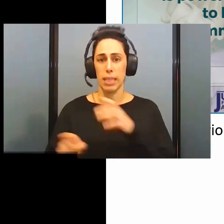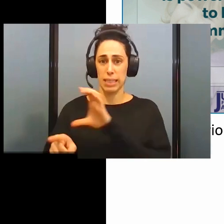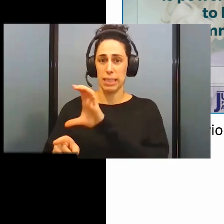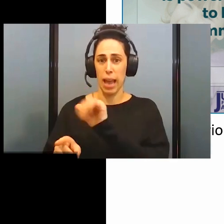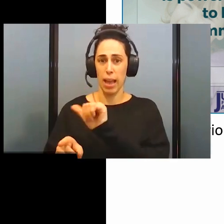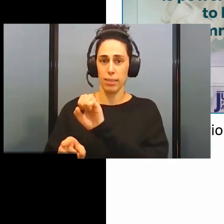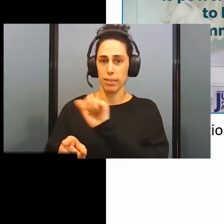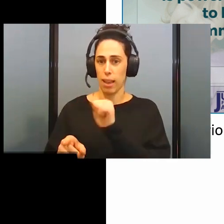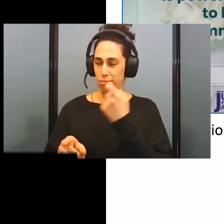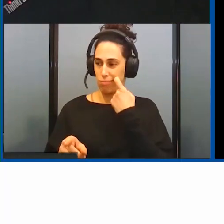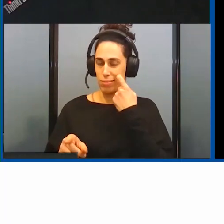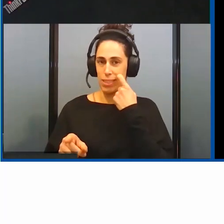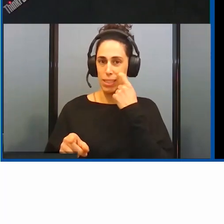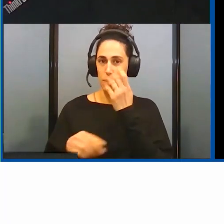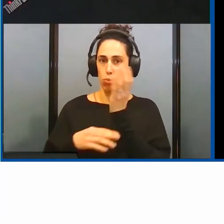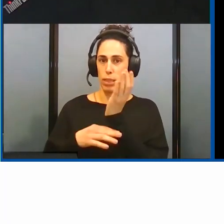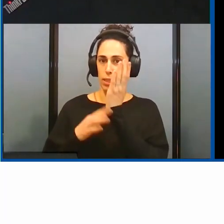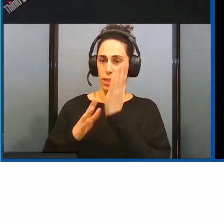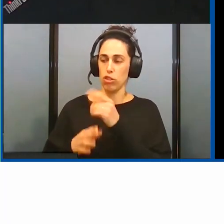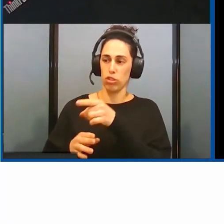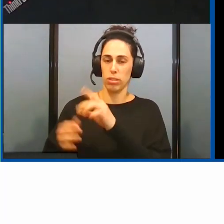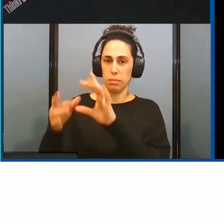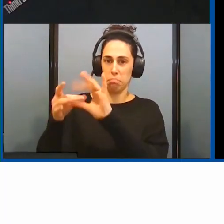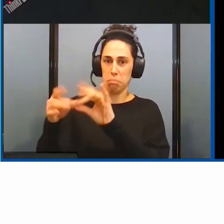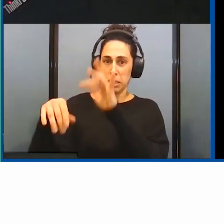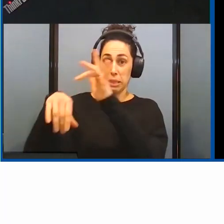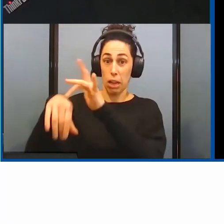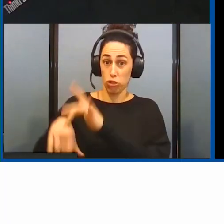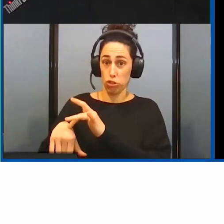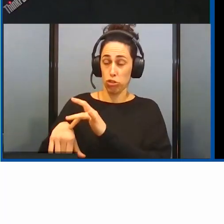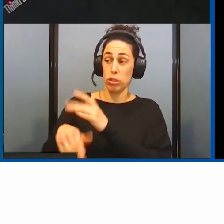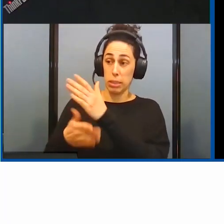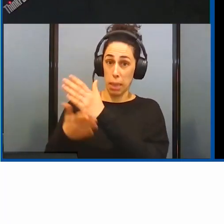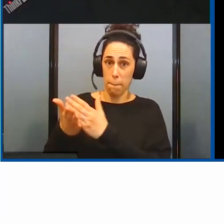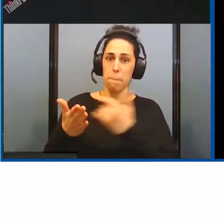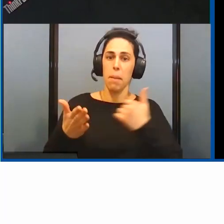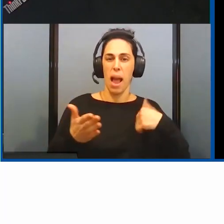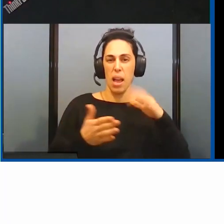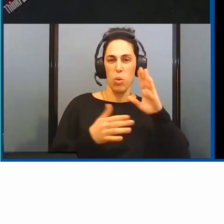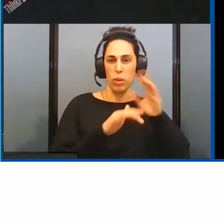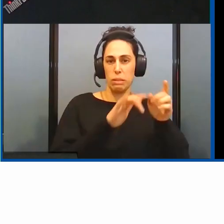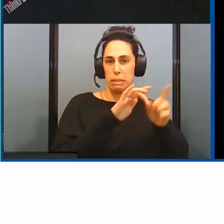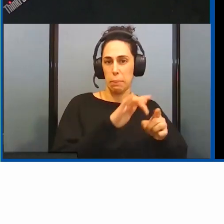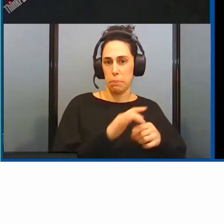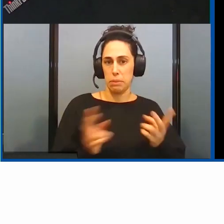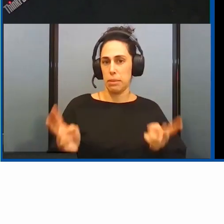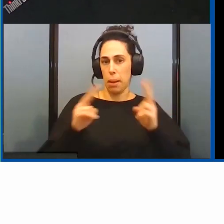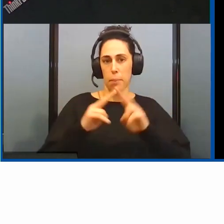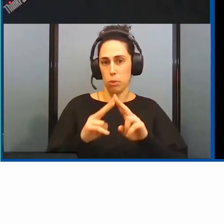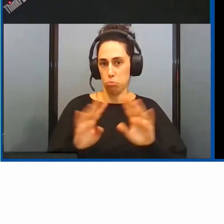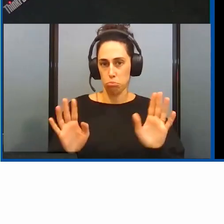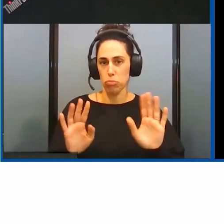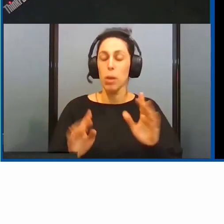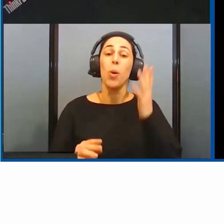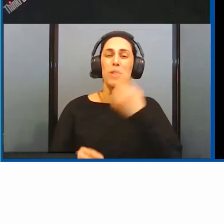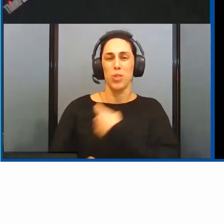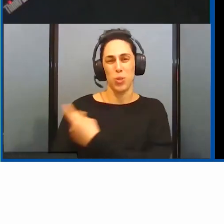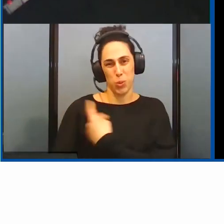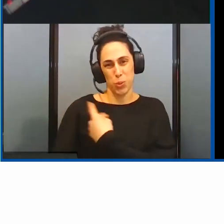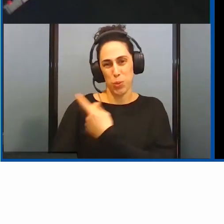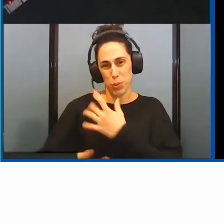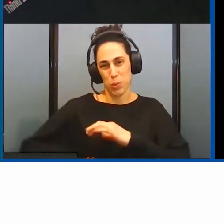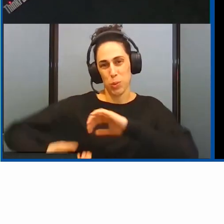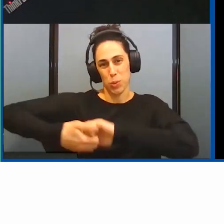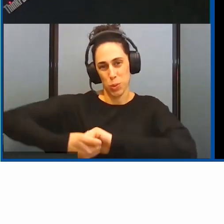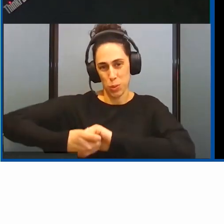CASA and JFCY have worked in partnership for quite a long time. And at one point, I think a lot of our slides were like consolidated, and